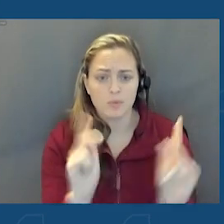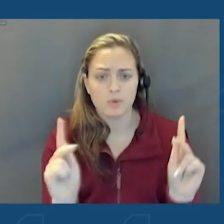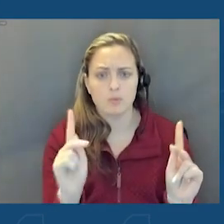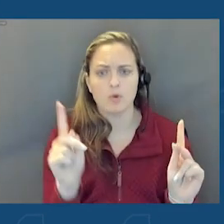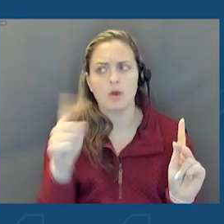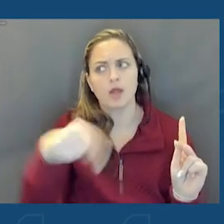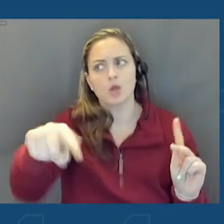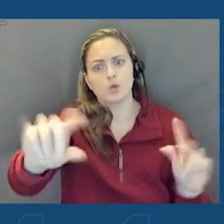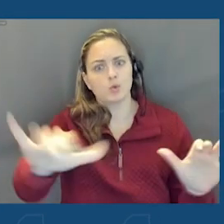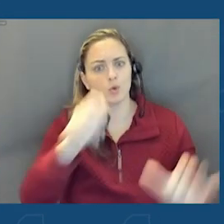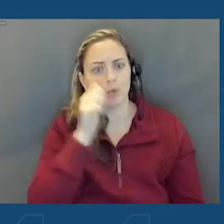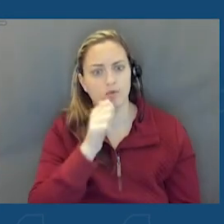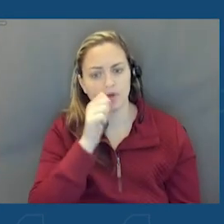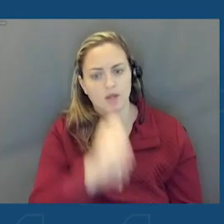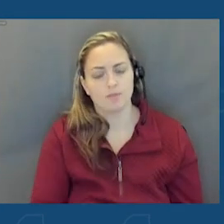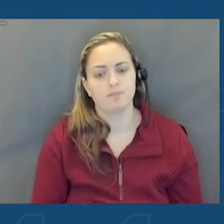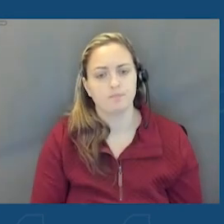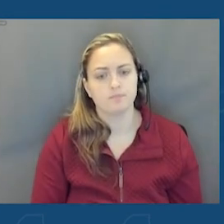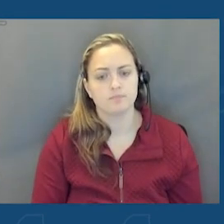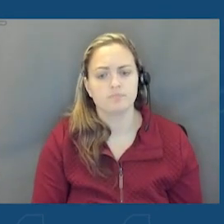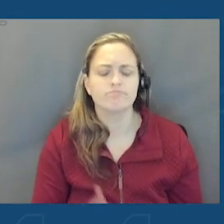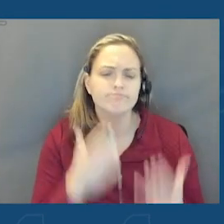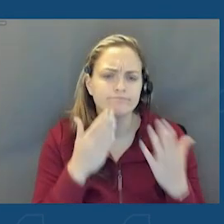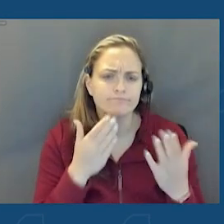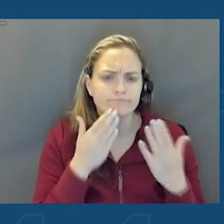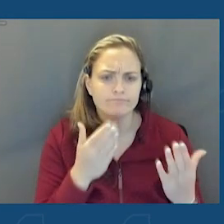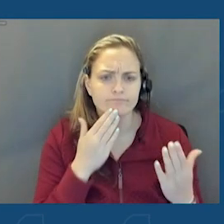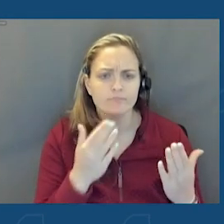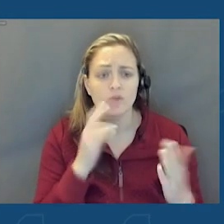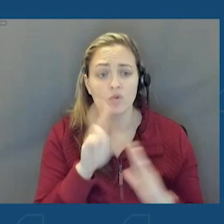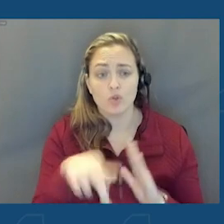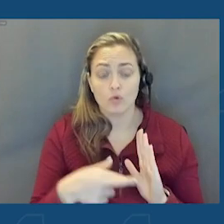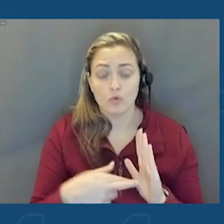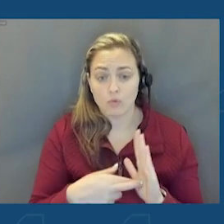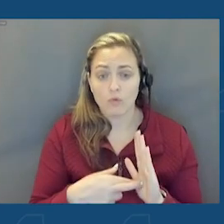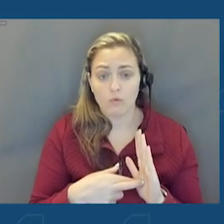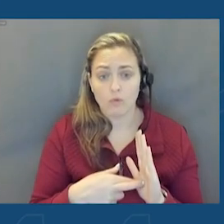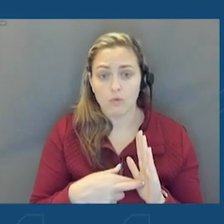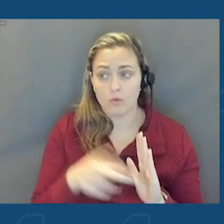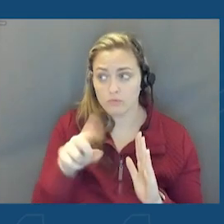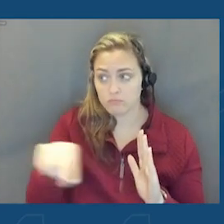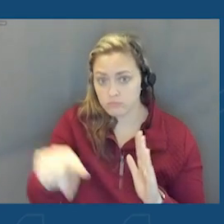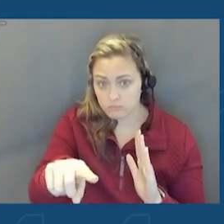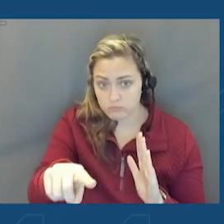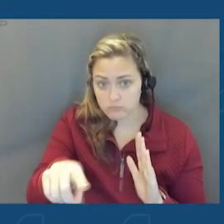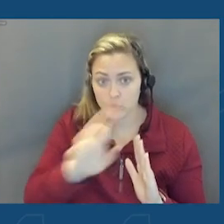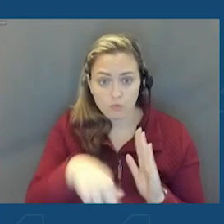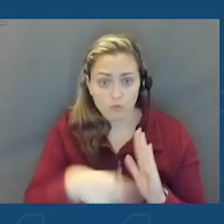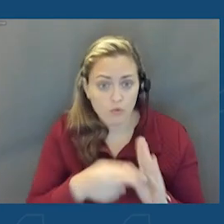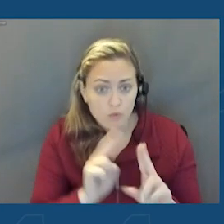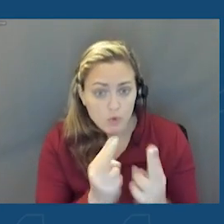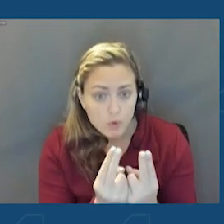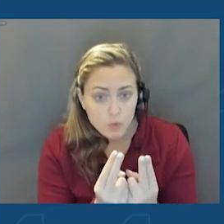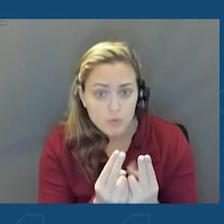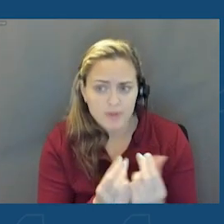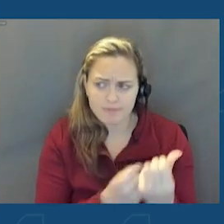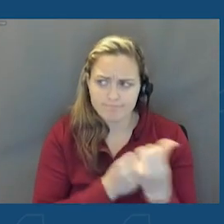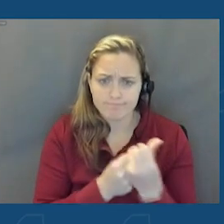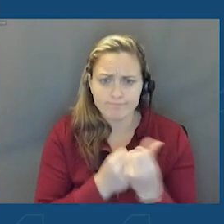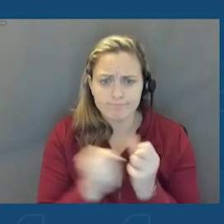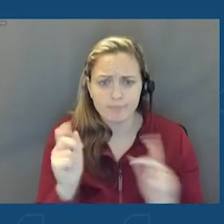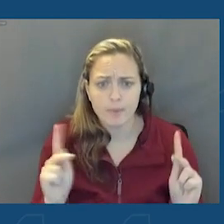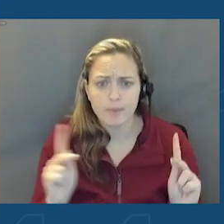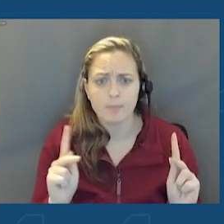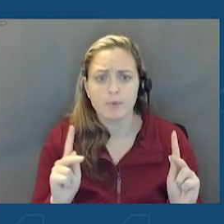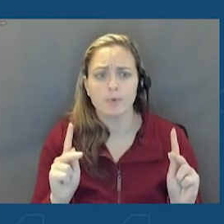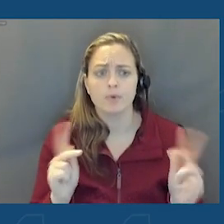every single day. And I am grateful for the role you play and the role that unions play in lifting up our people, lifting